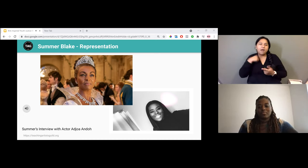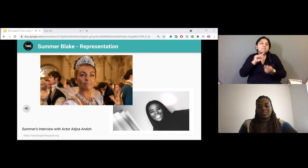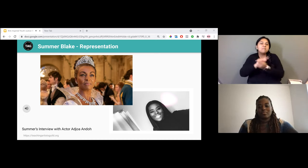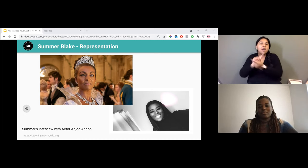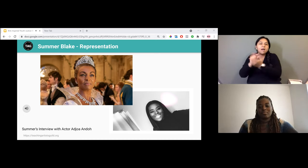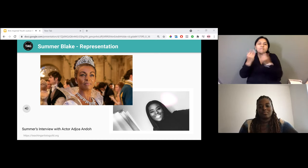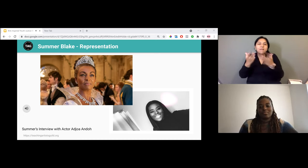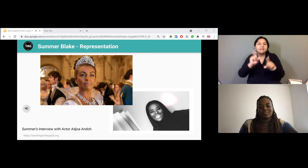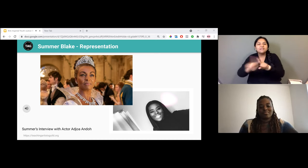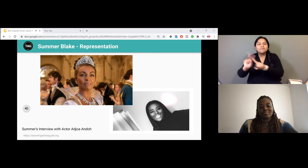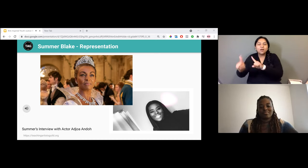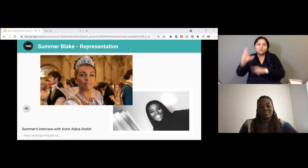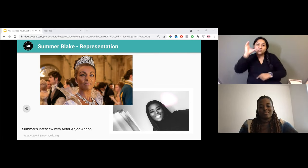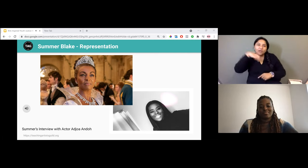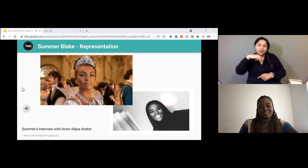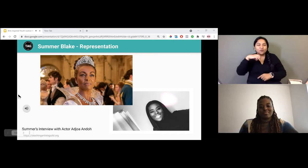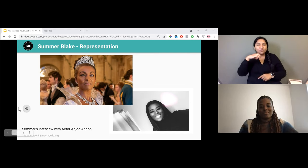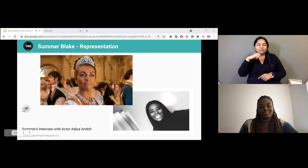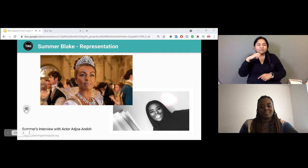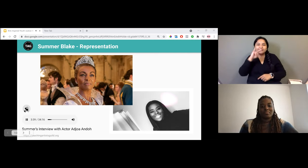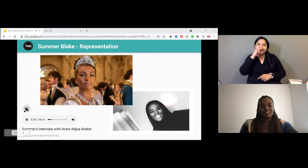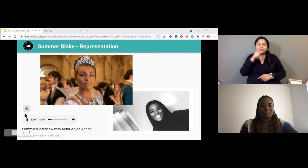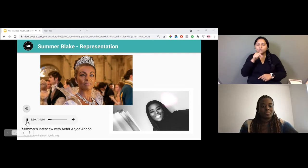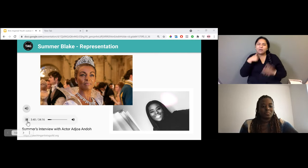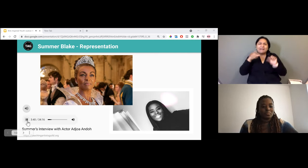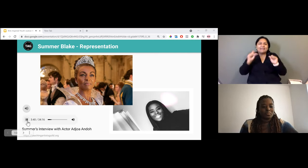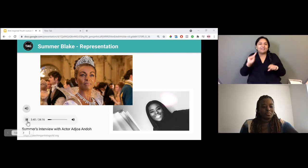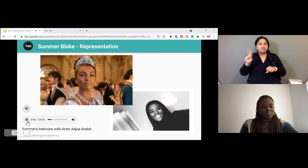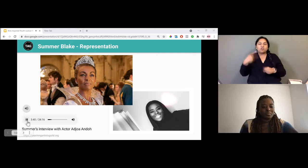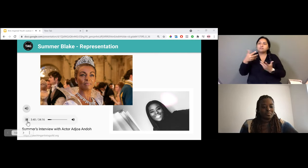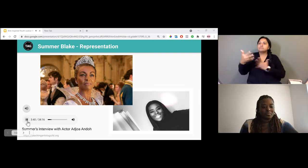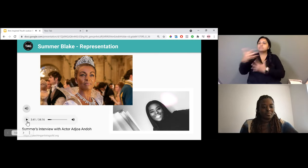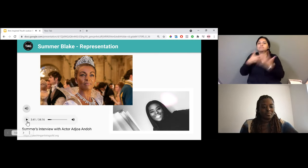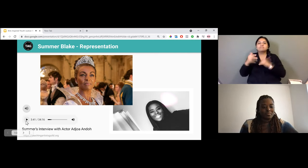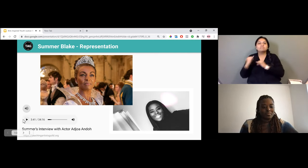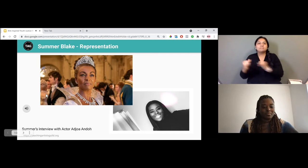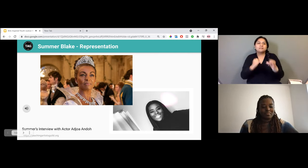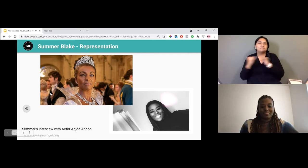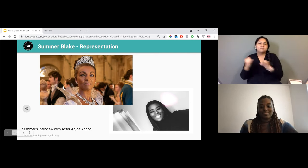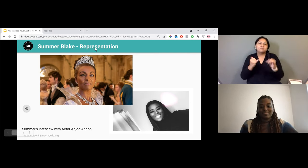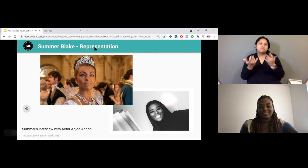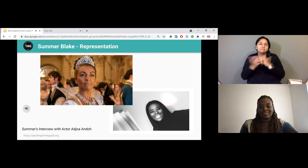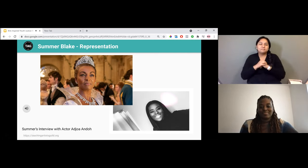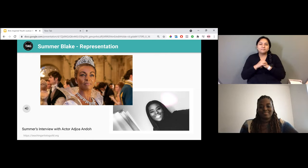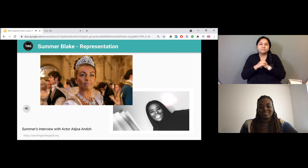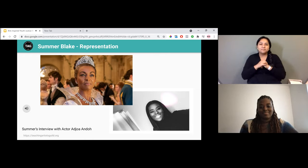who I could just be me with. So all the kids that were sort of.